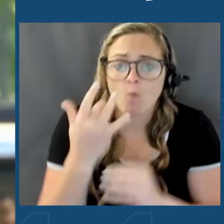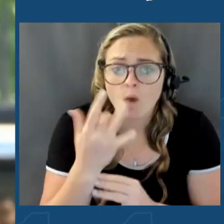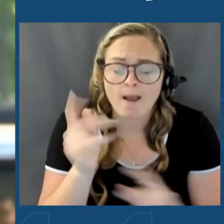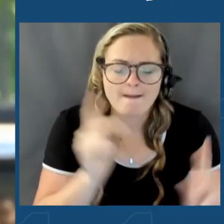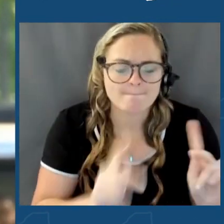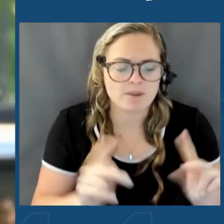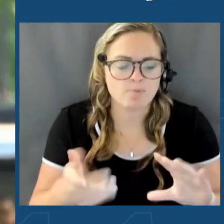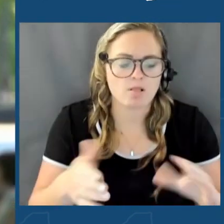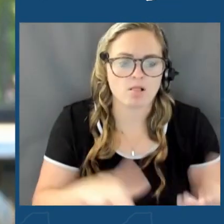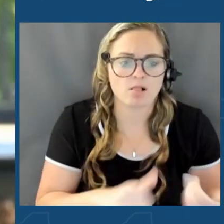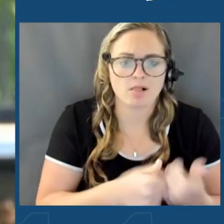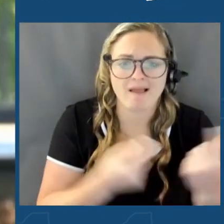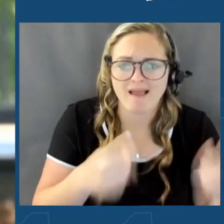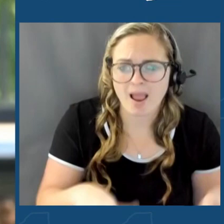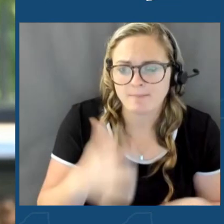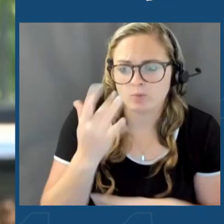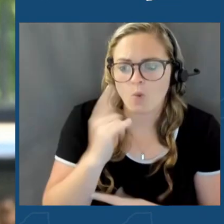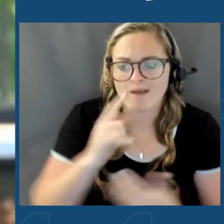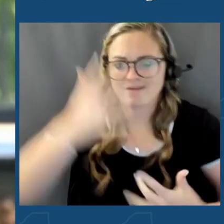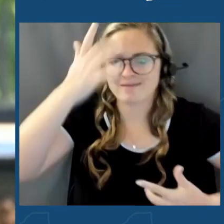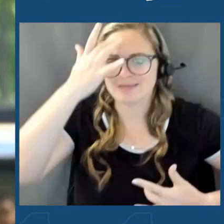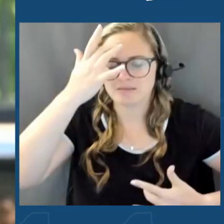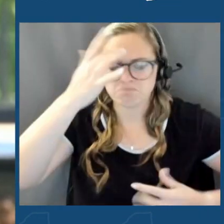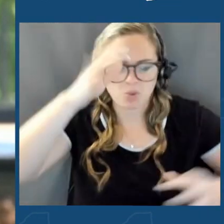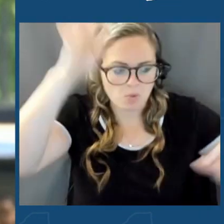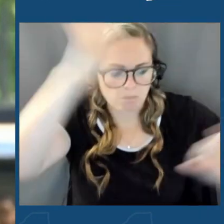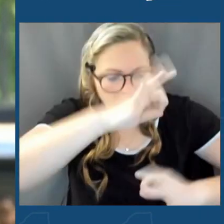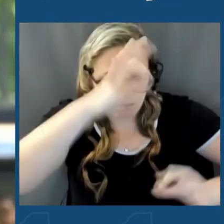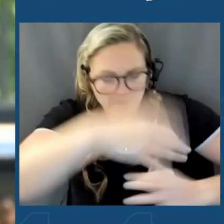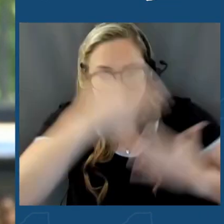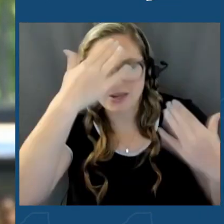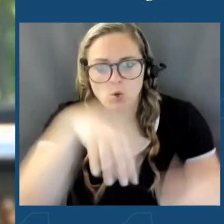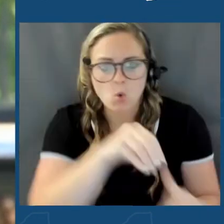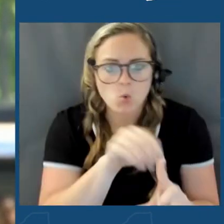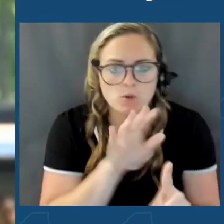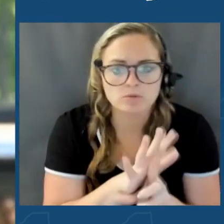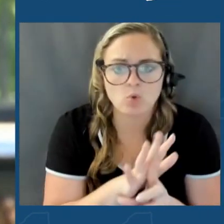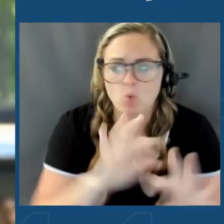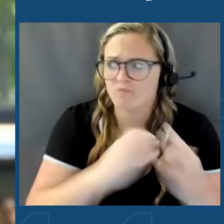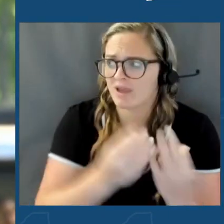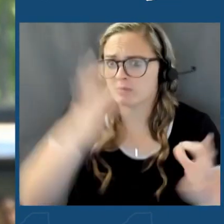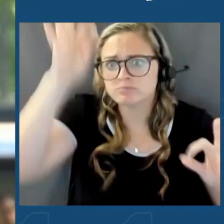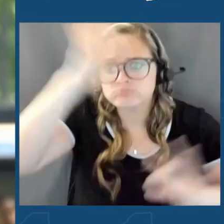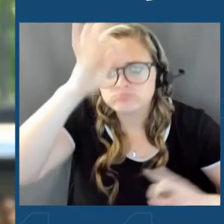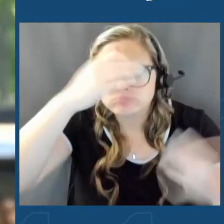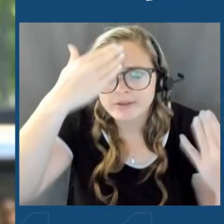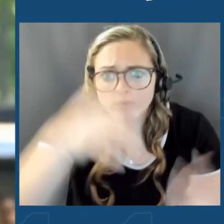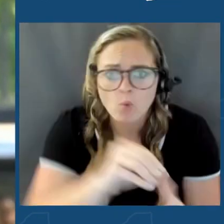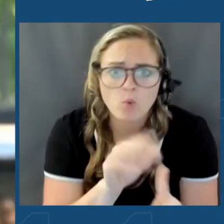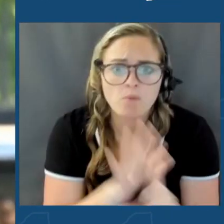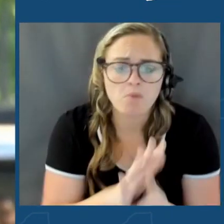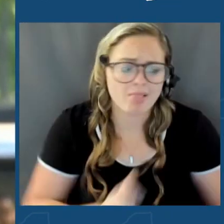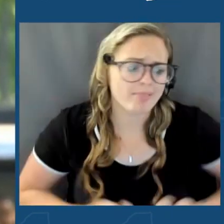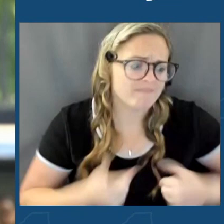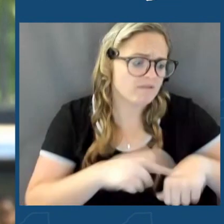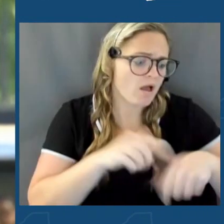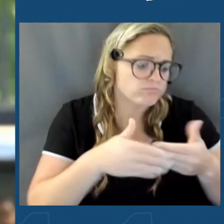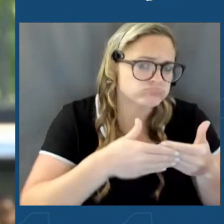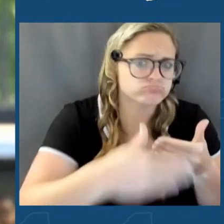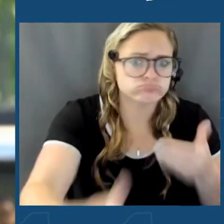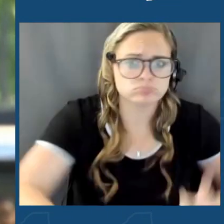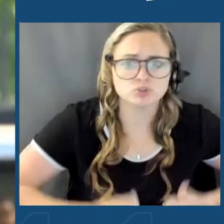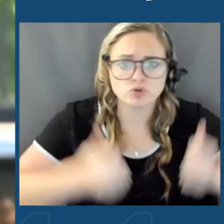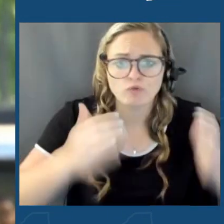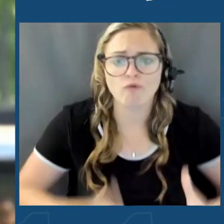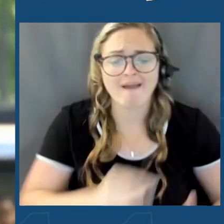the illnesses that they had no idea that they're exposed to. Their families had no idea. They may have lived a long time with survivor guilt, but